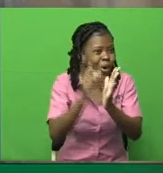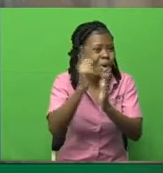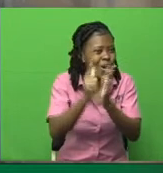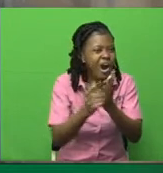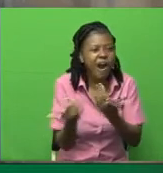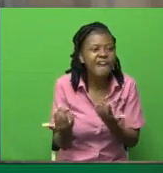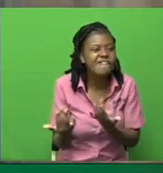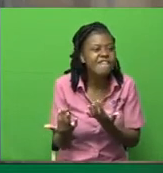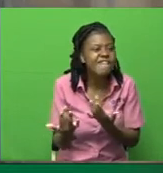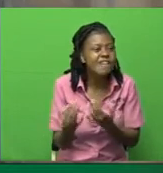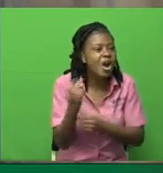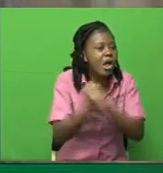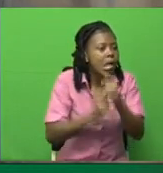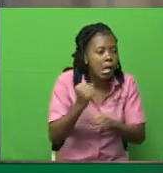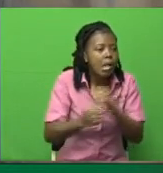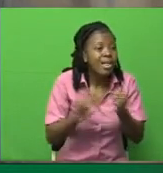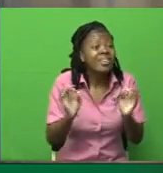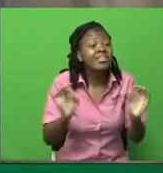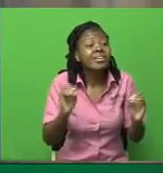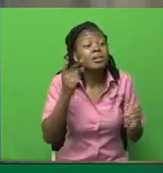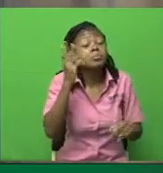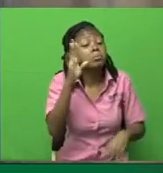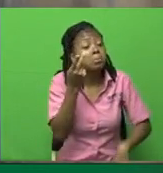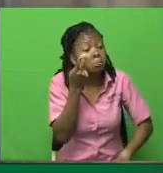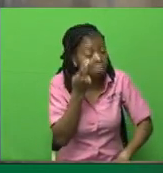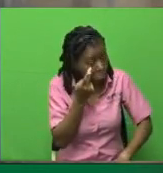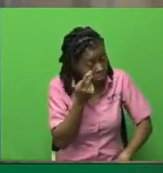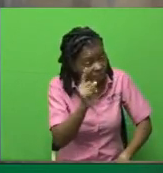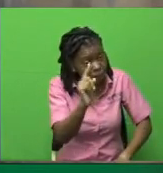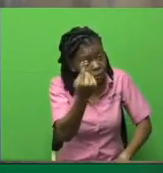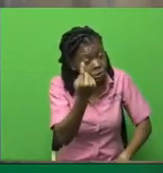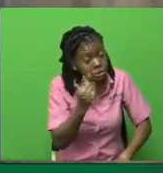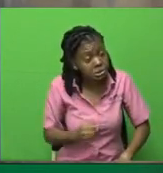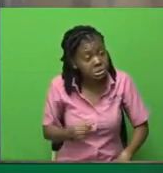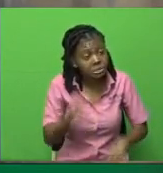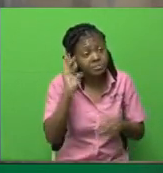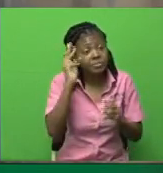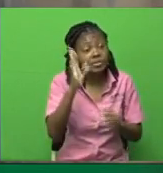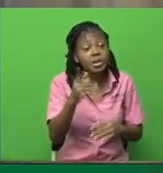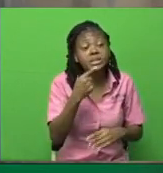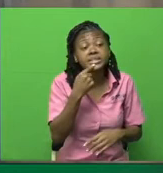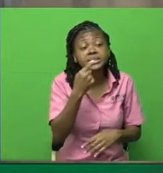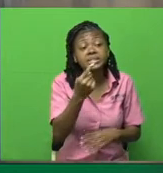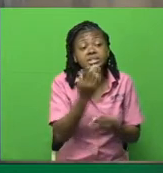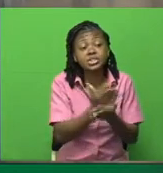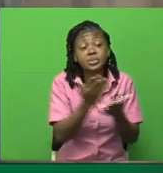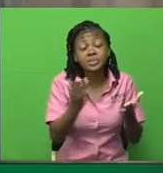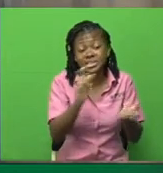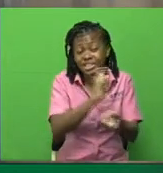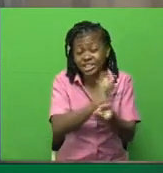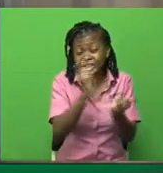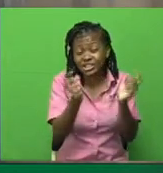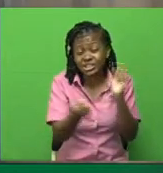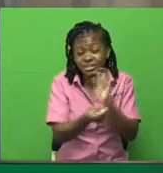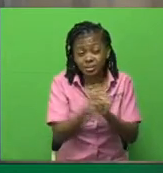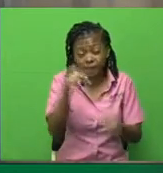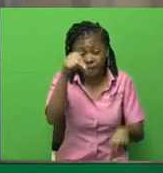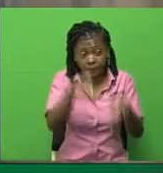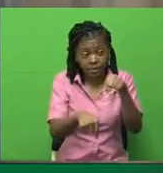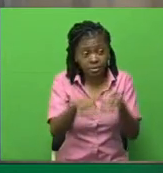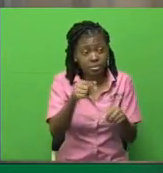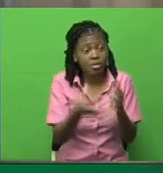broadsides we say seniors believing so the minister says you know he made some changes to the oil and gas fiscal regime last